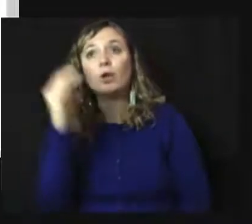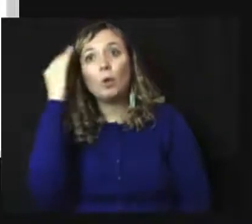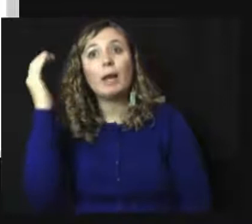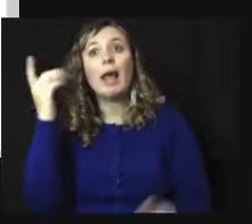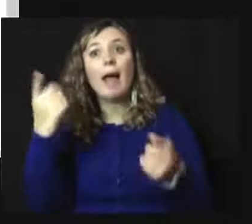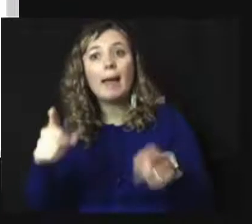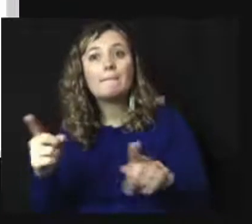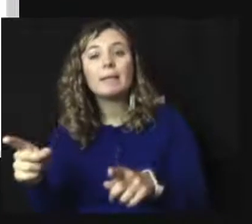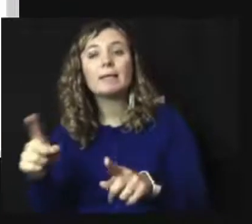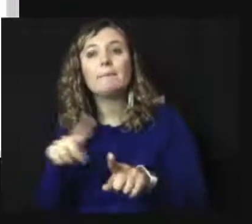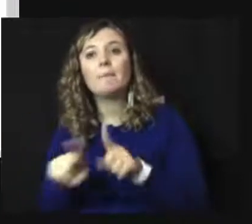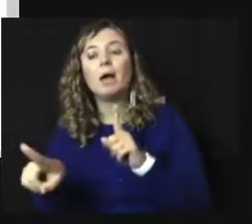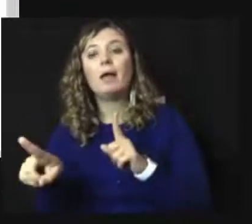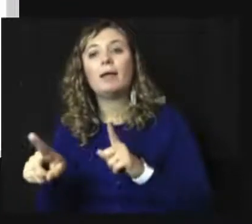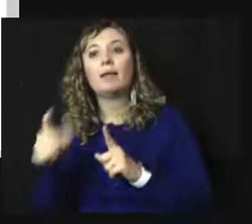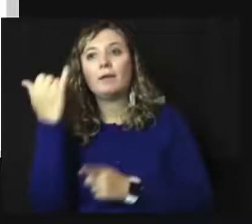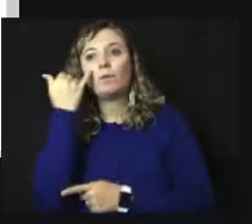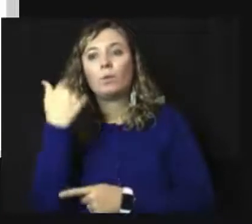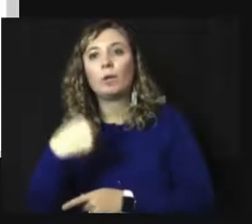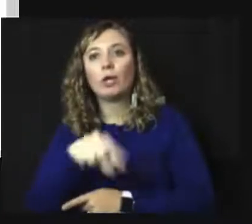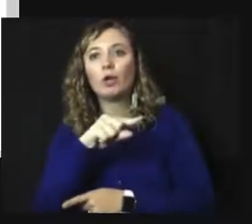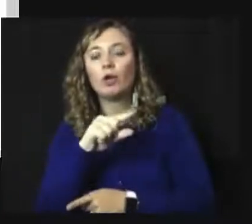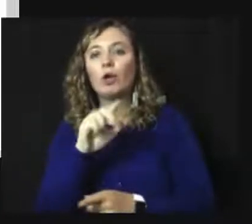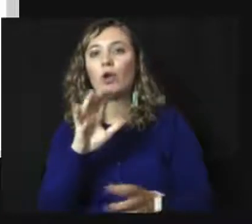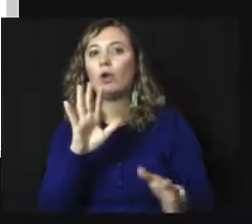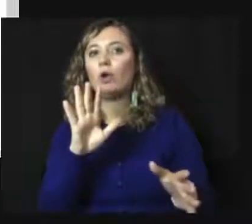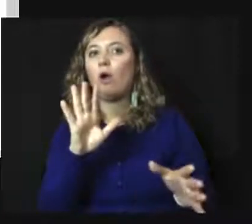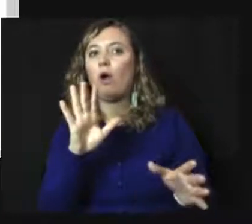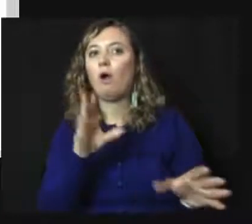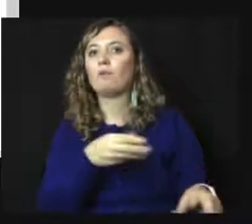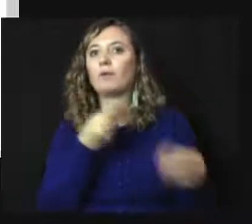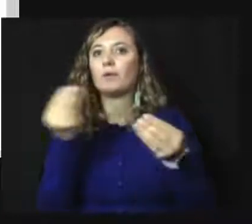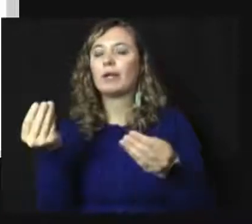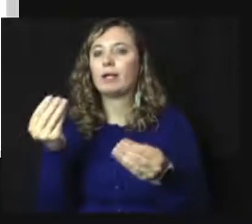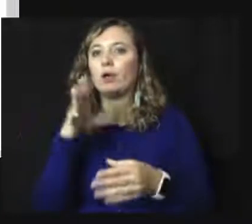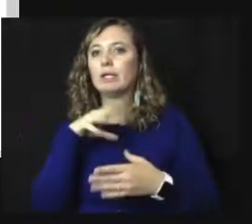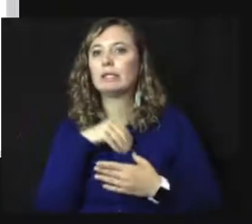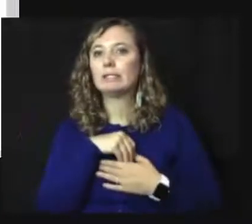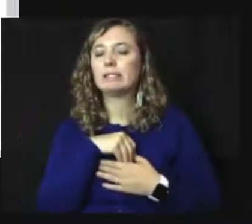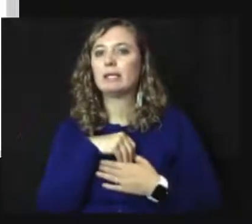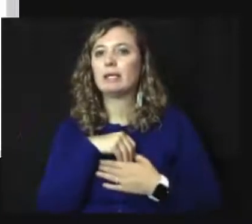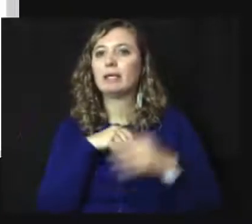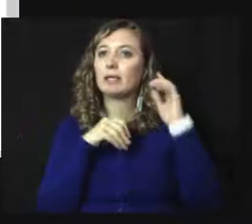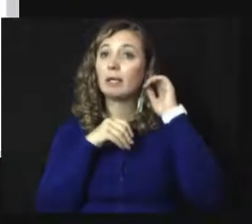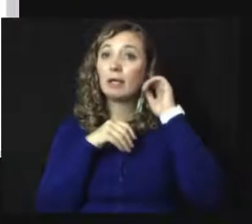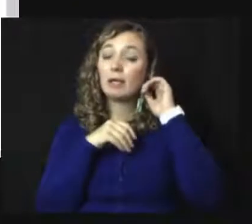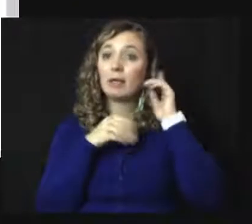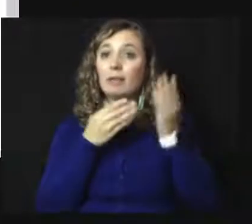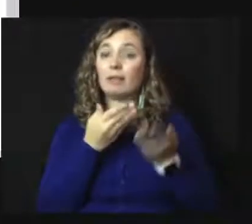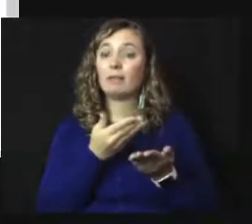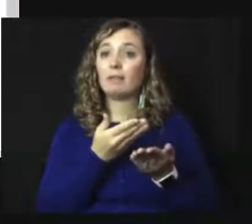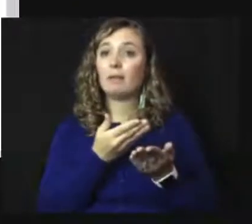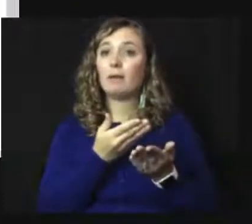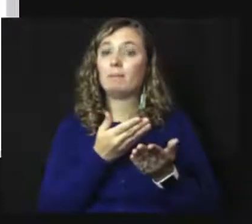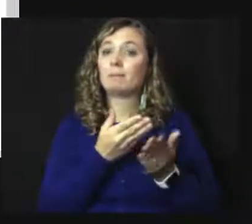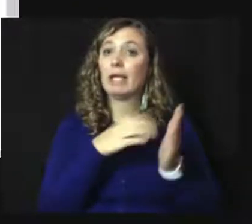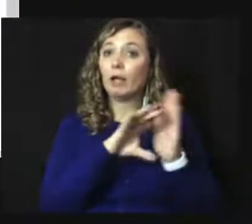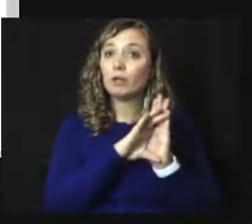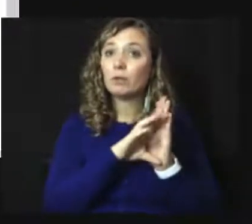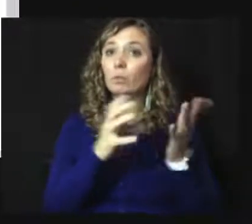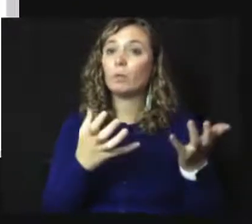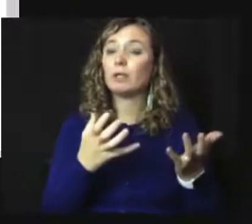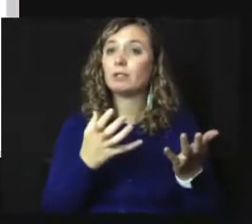when we're offering them to emphasize the othering, it becomes harmful and something that we want to either call out, avoid, start to change,